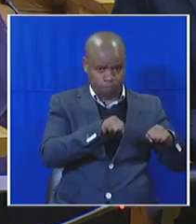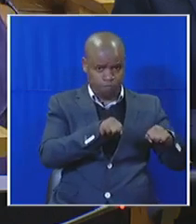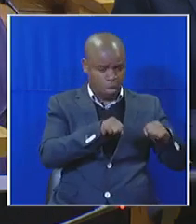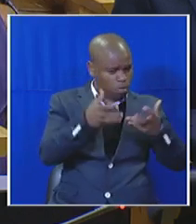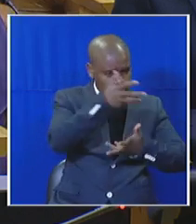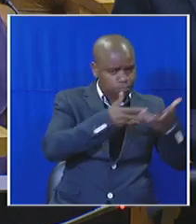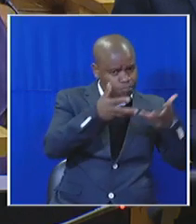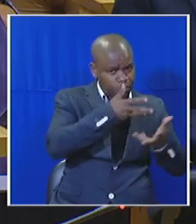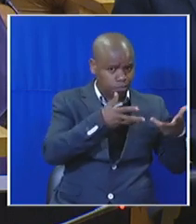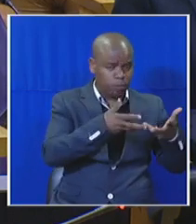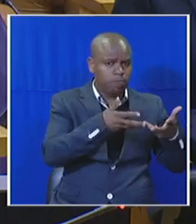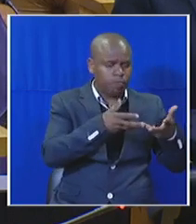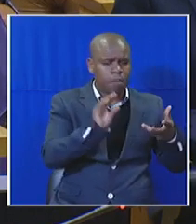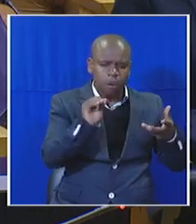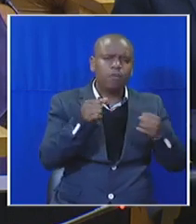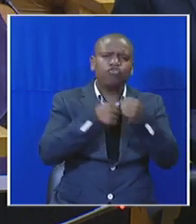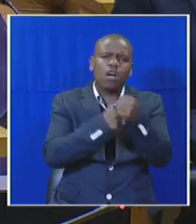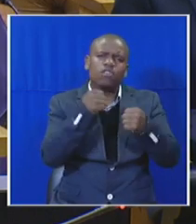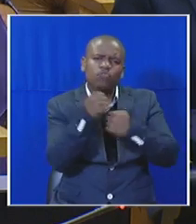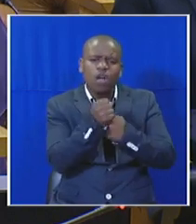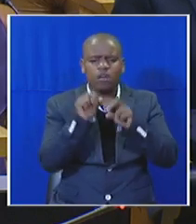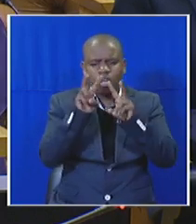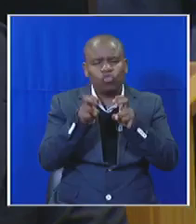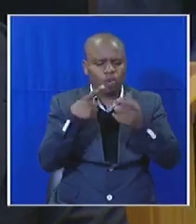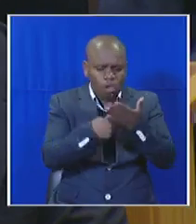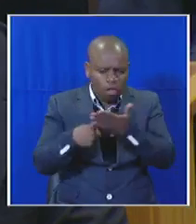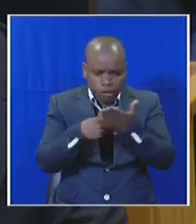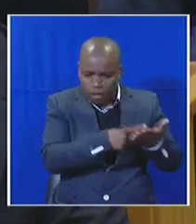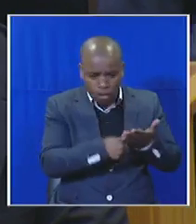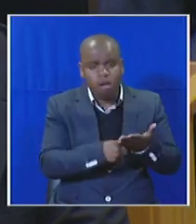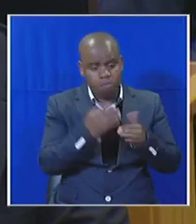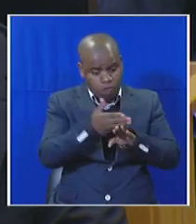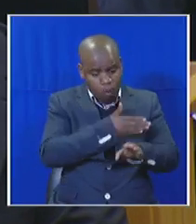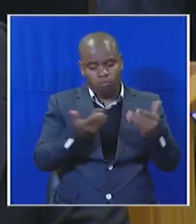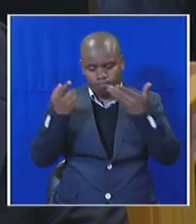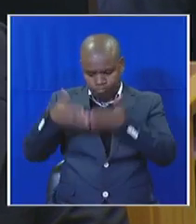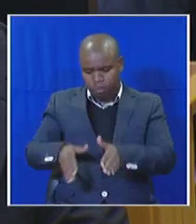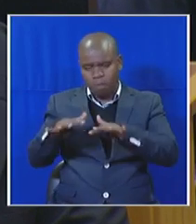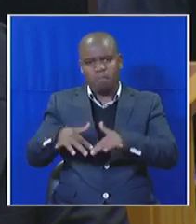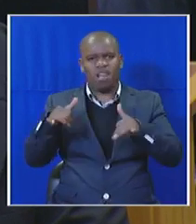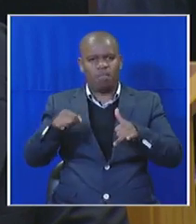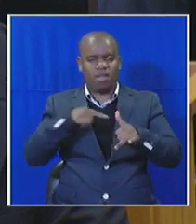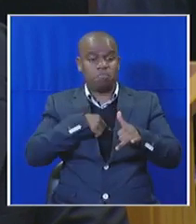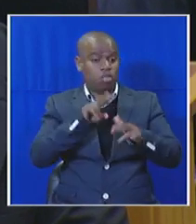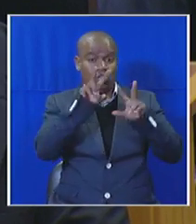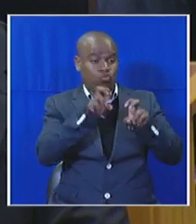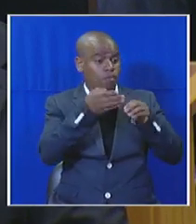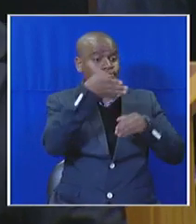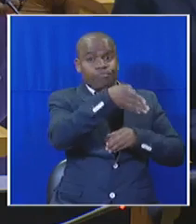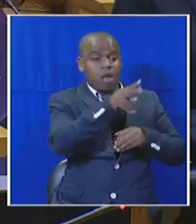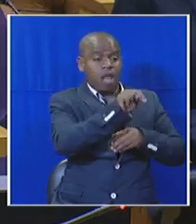we have structures where we deal issues that will come to the House. This matter was not raised in